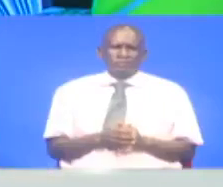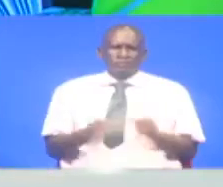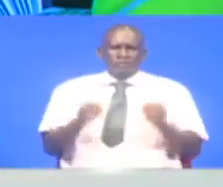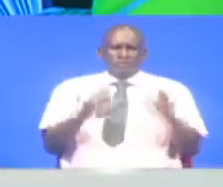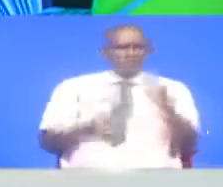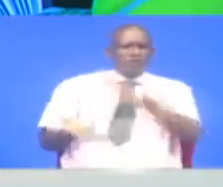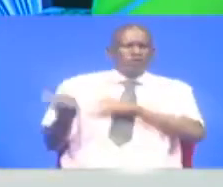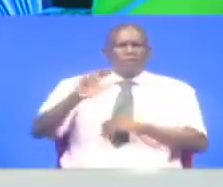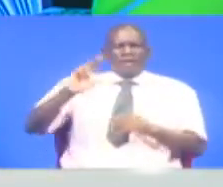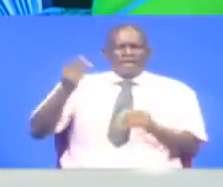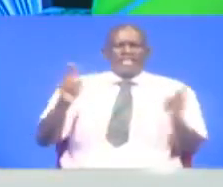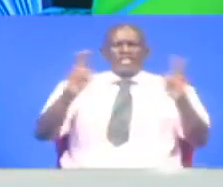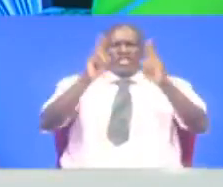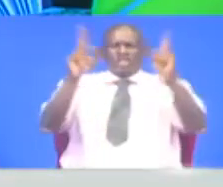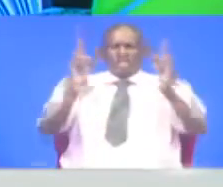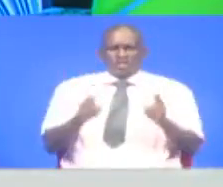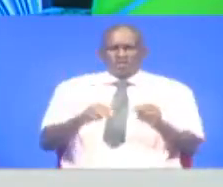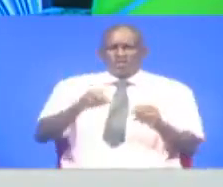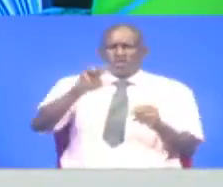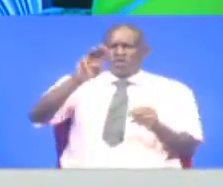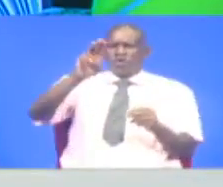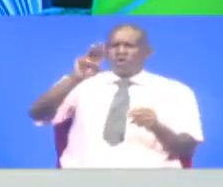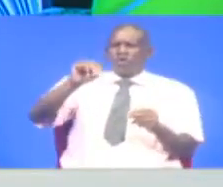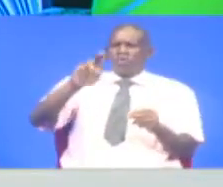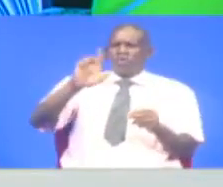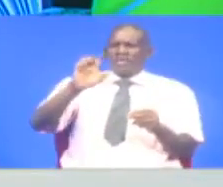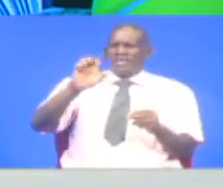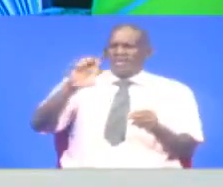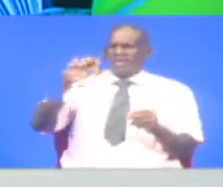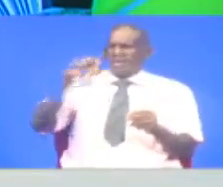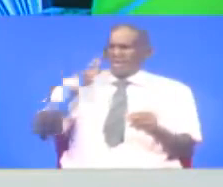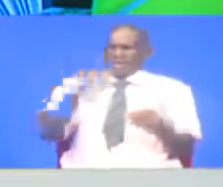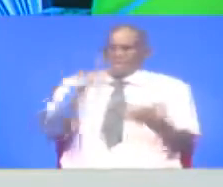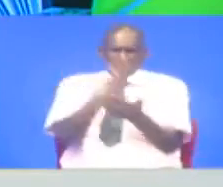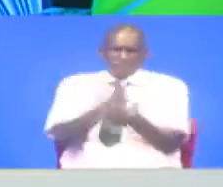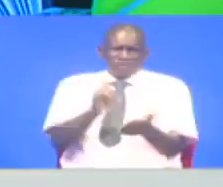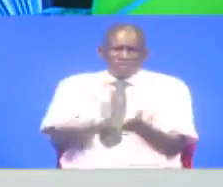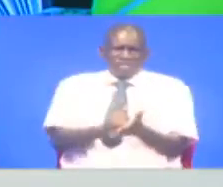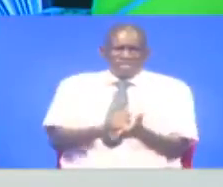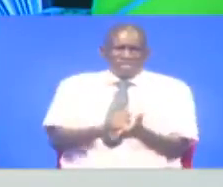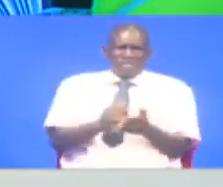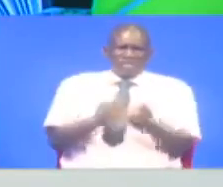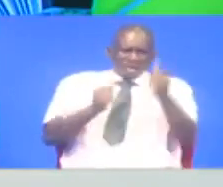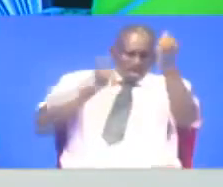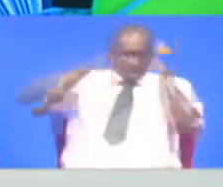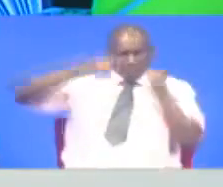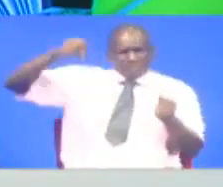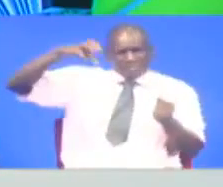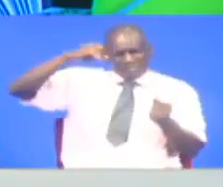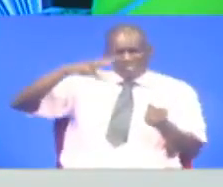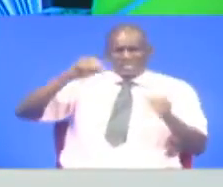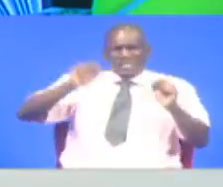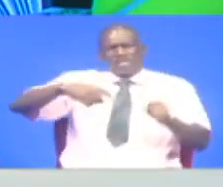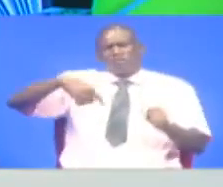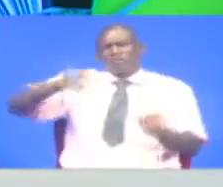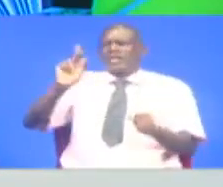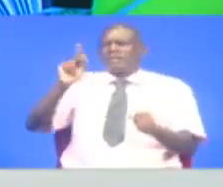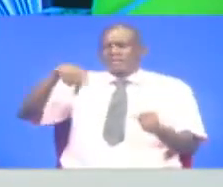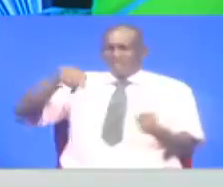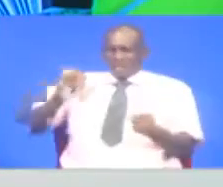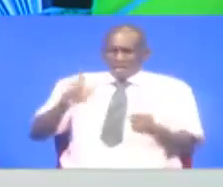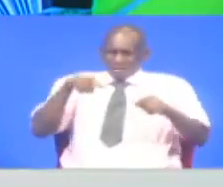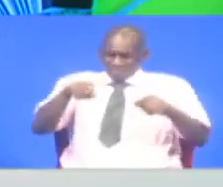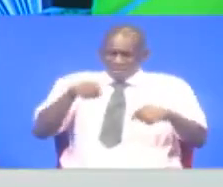Former Kenyan international Mulinge Ndeto believes that Ulinzi Stars has what it takes to win the FKF Premier League title